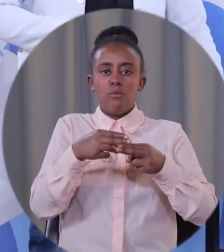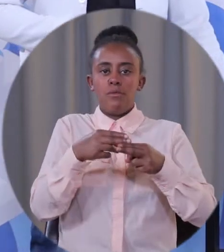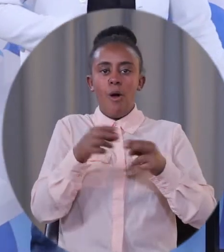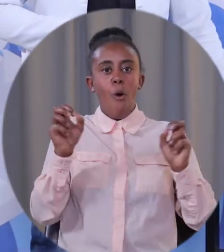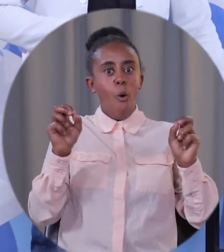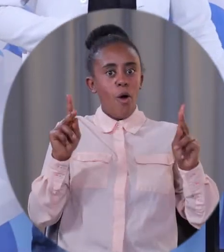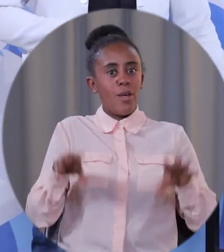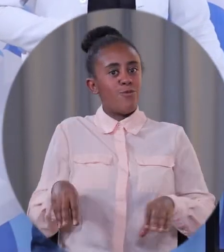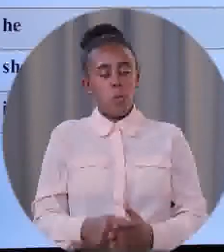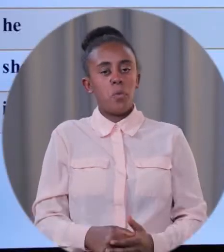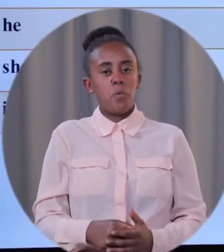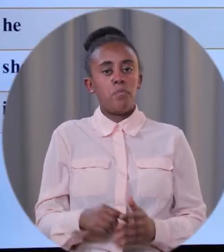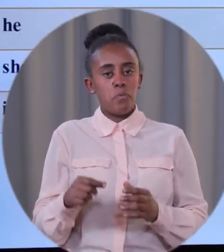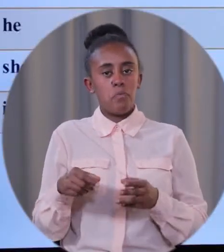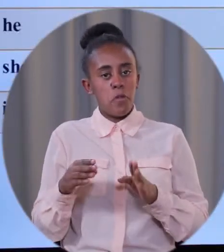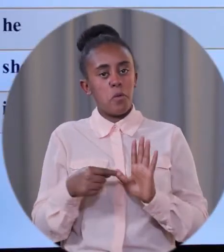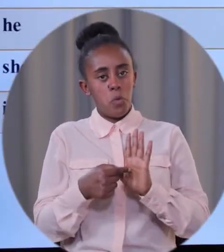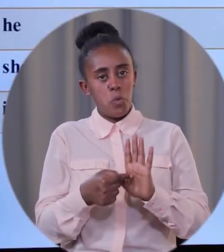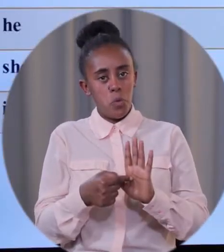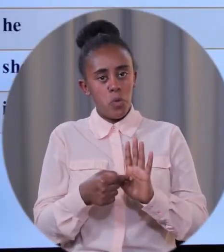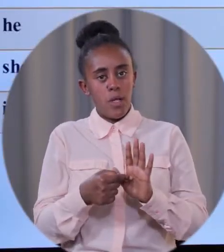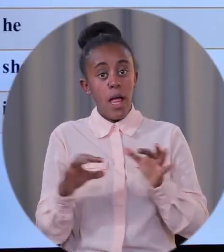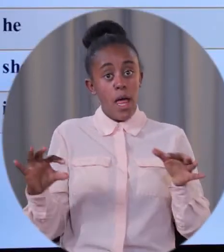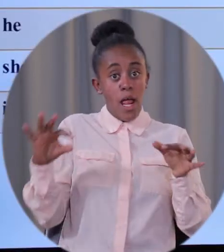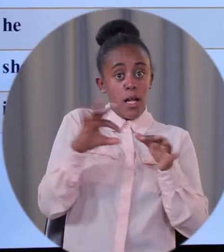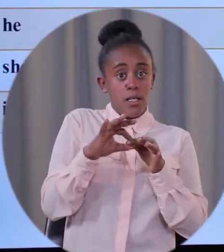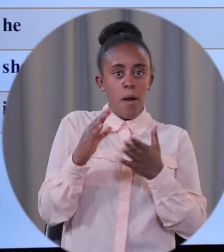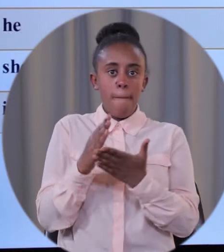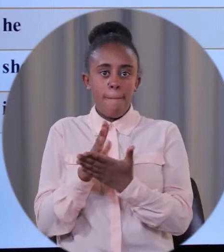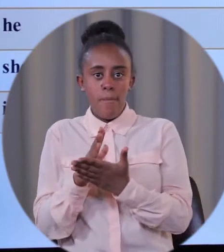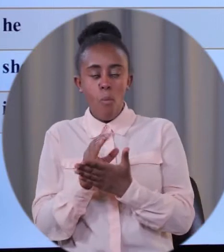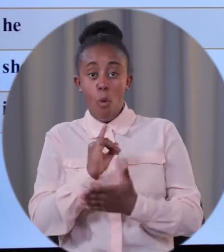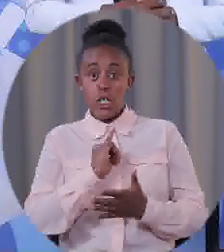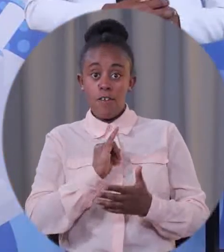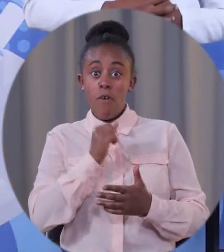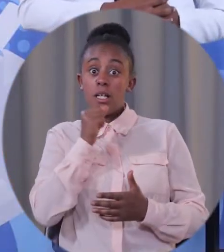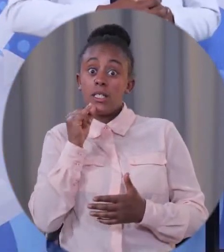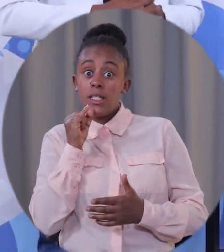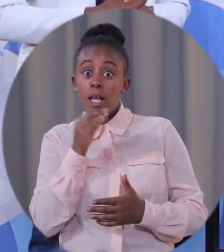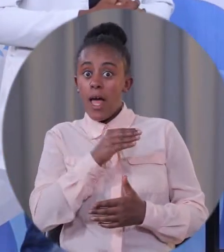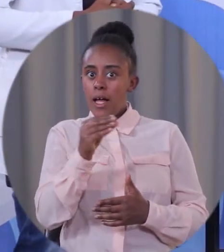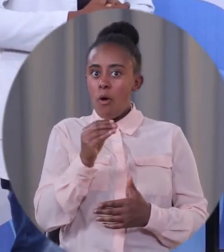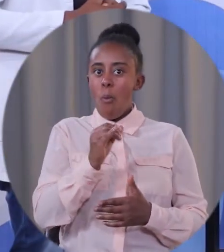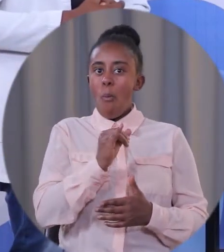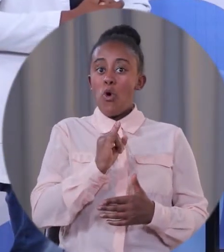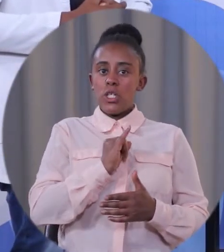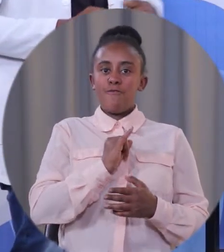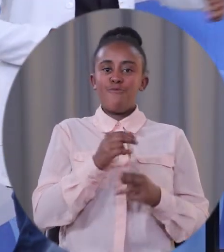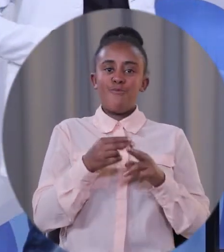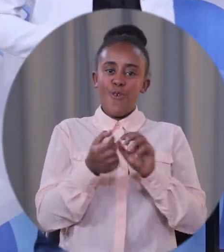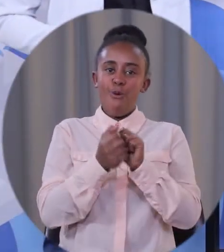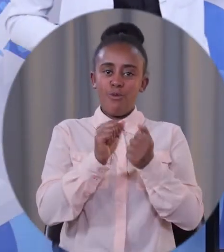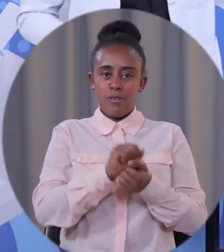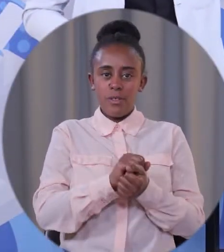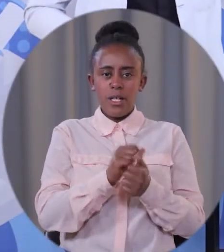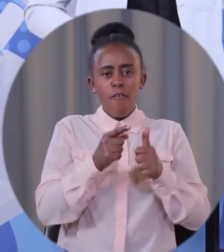students, let me show you the relation between possessive adjective and possessive pronouns. In the